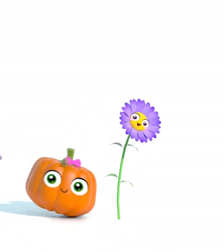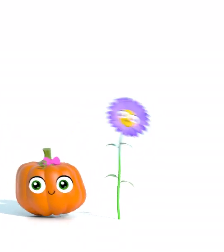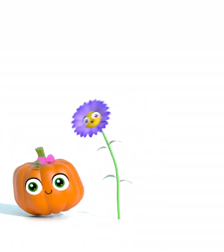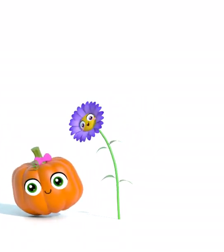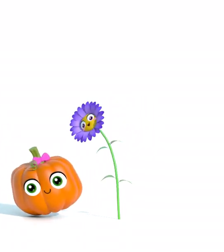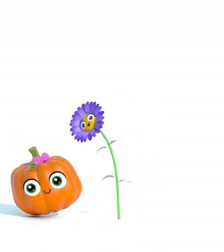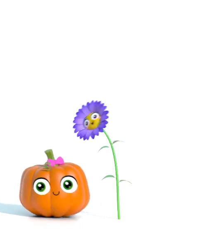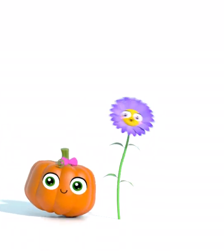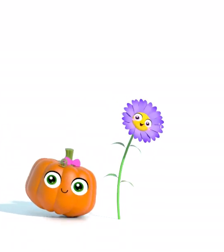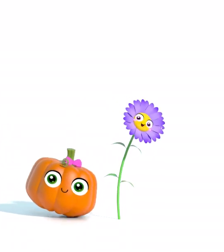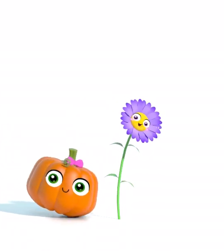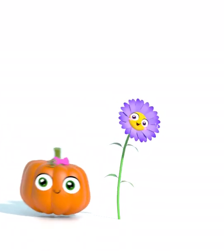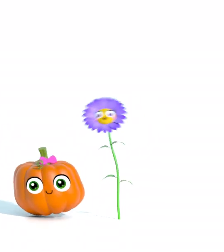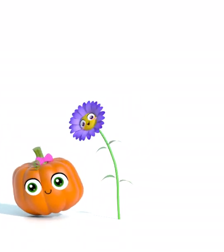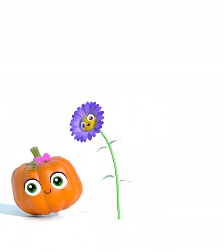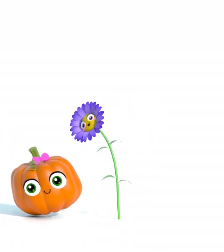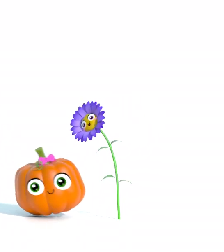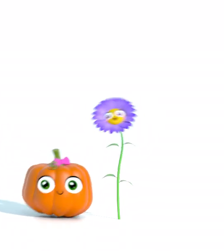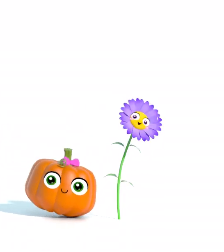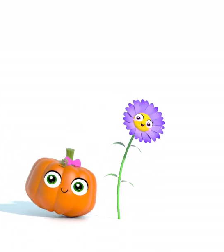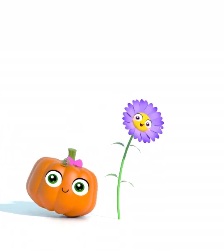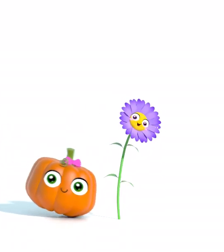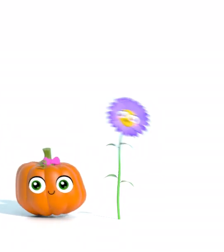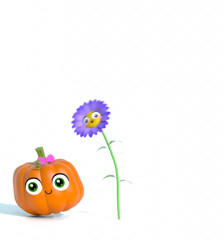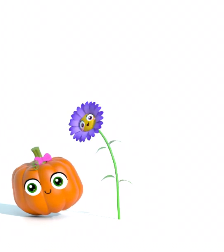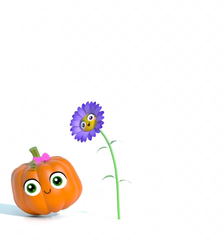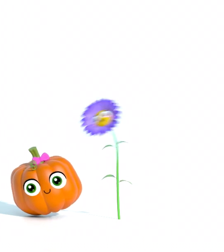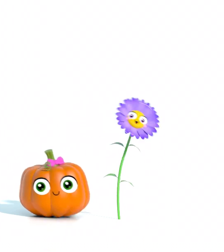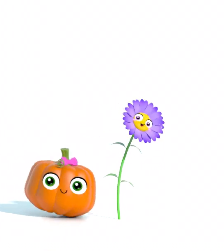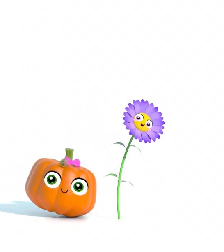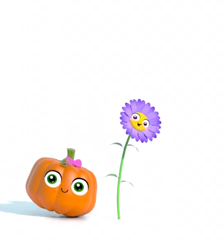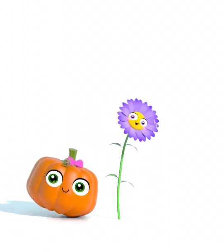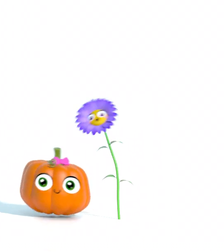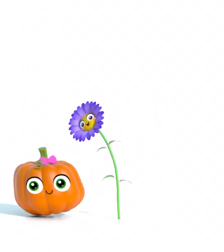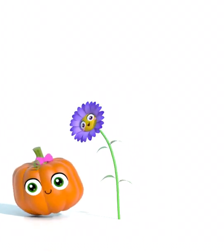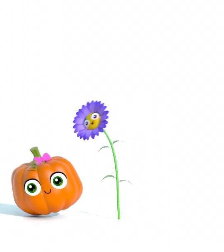Lallaby City Farm It's a treat yes, yes, yes, yes you.